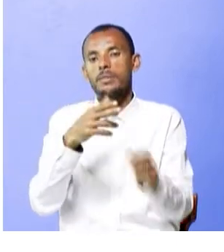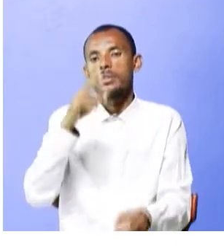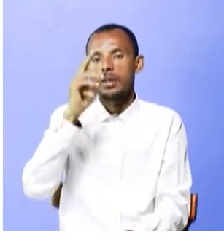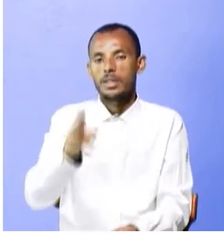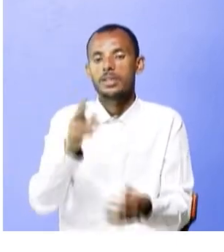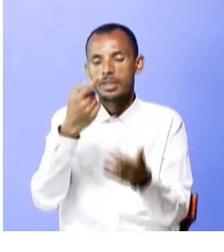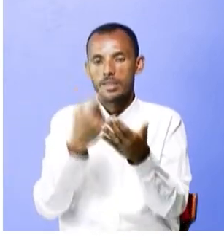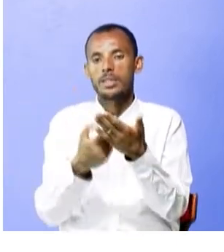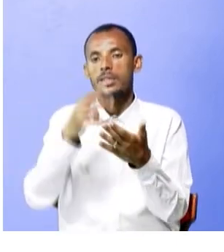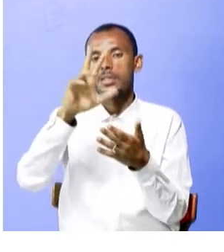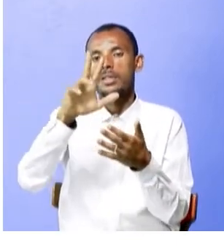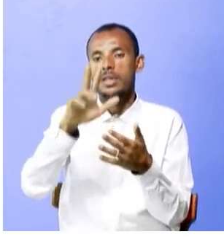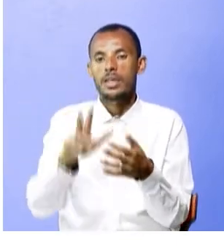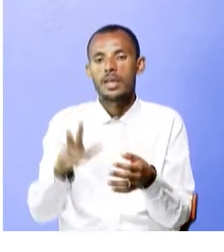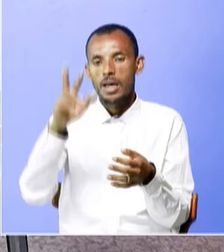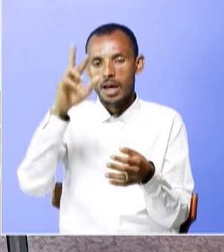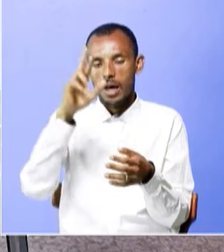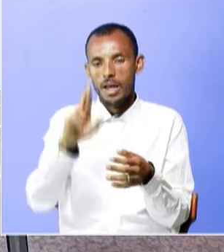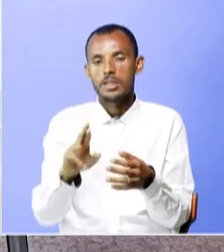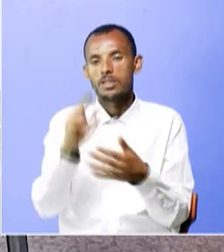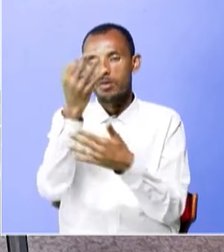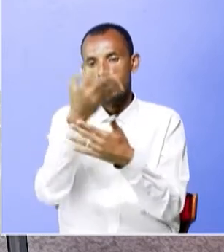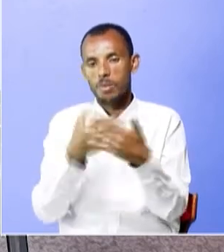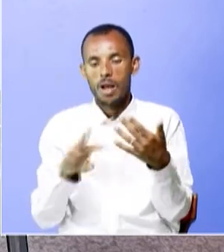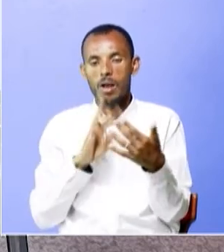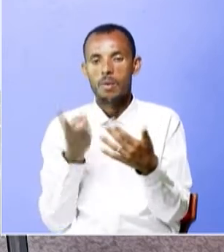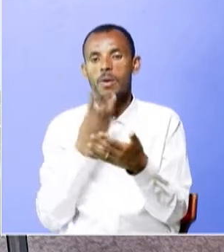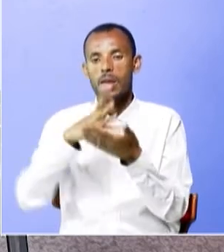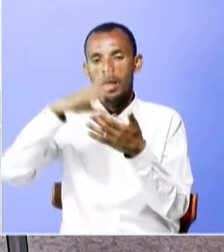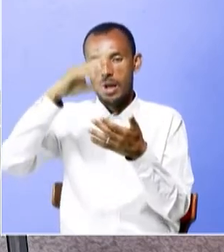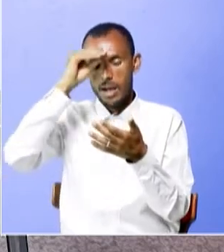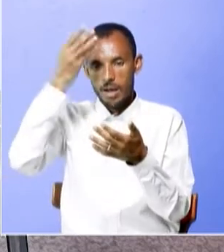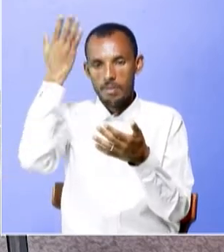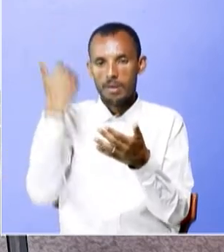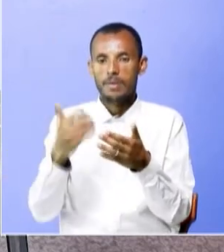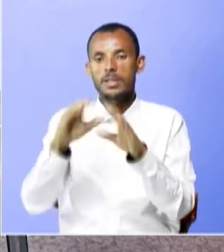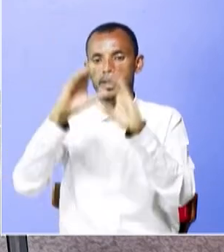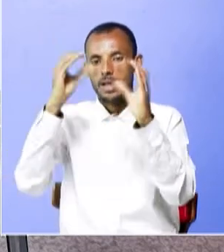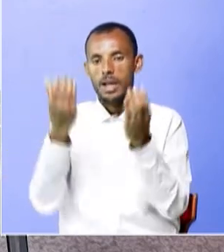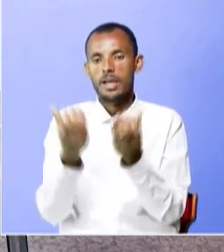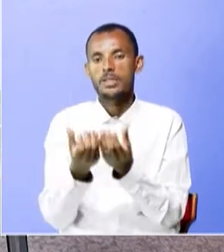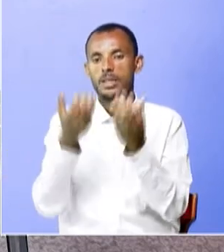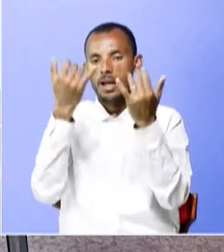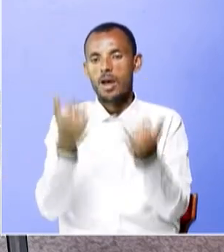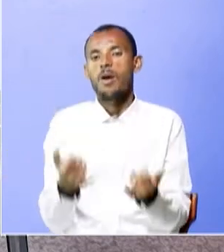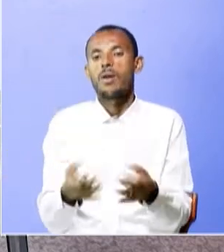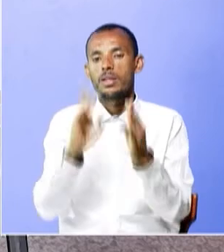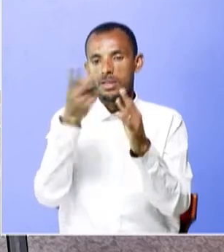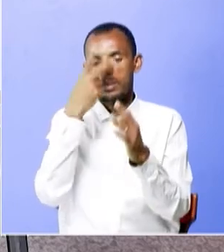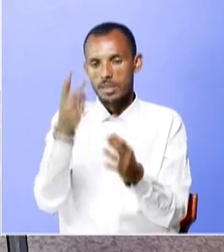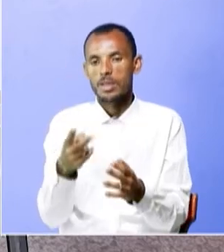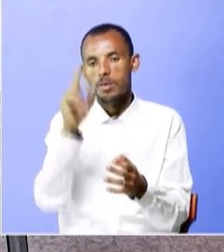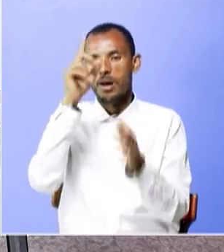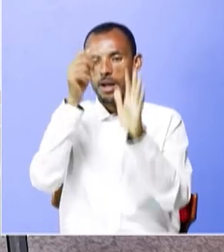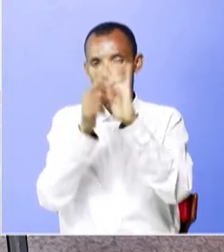are the formulas that we have seen in our previous lesson. Now let's take a single example to see